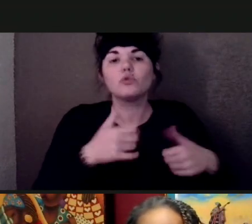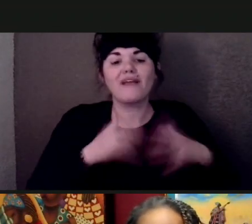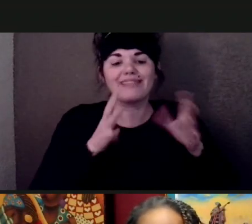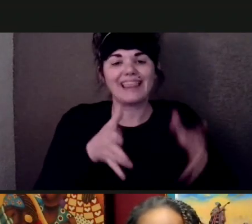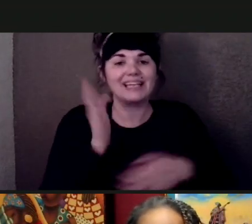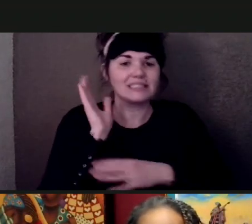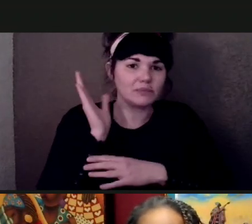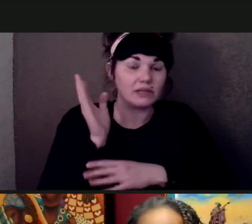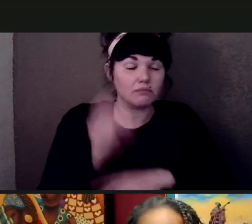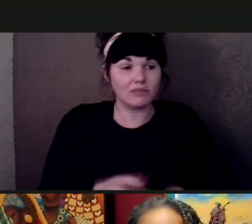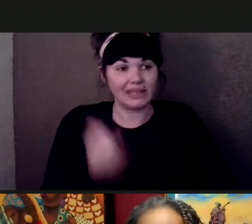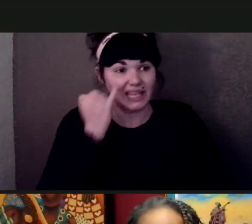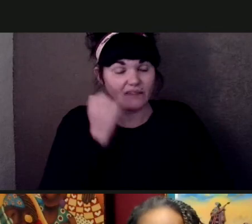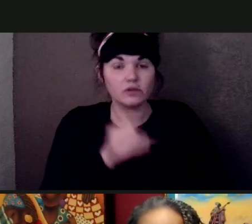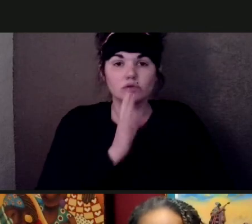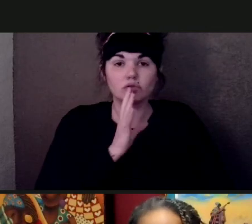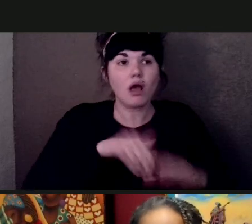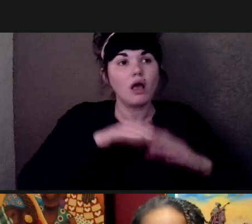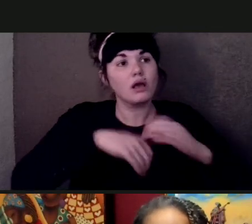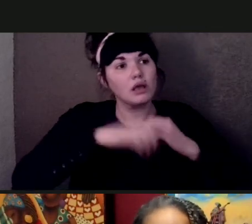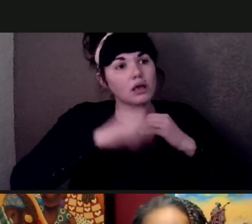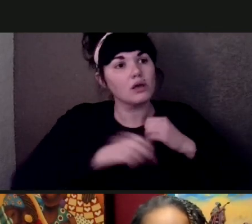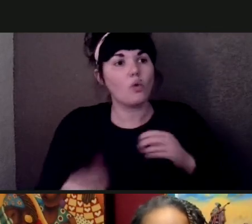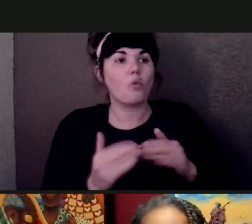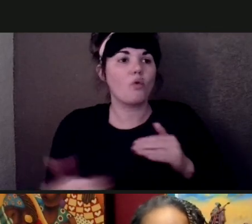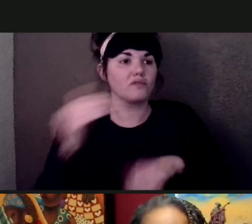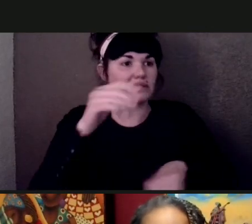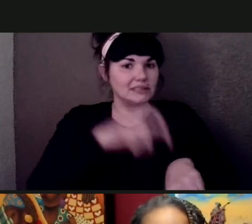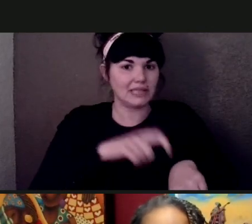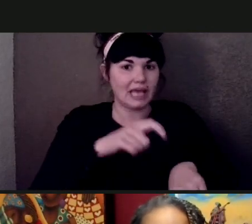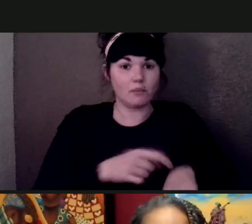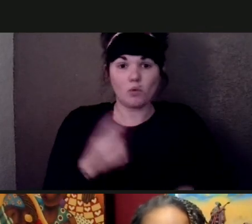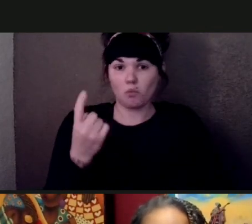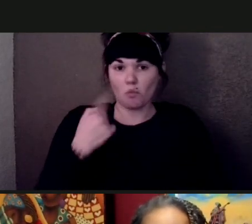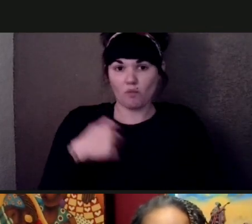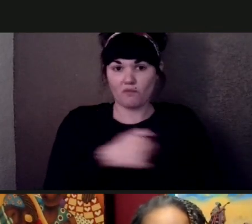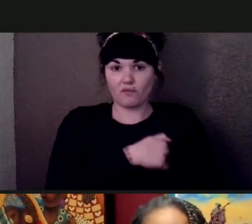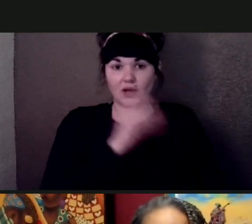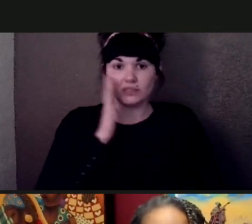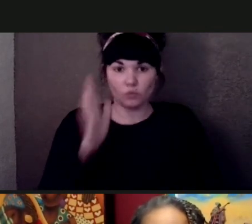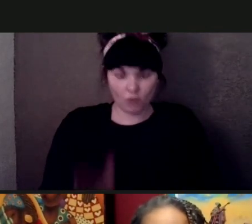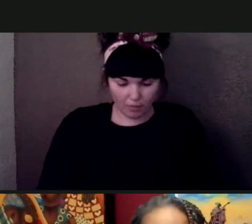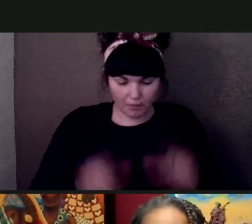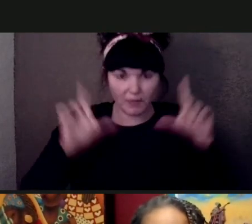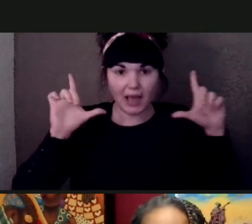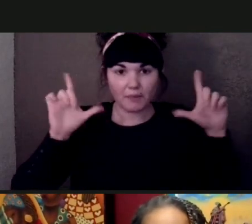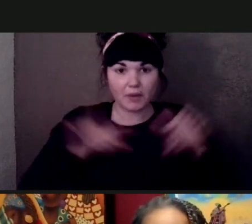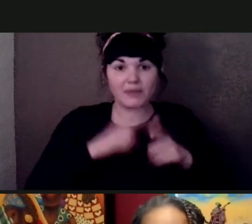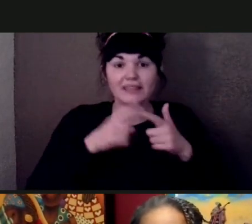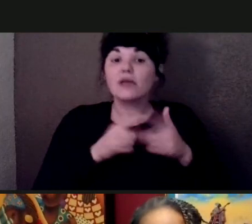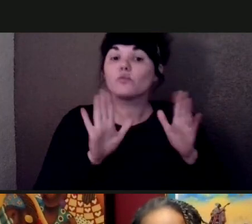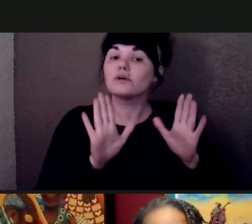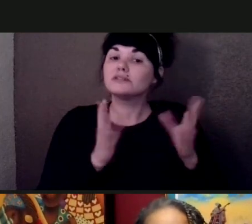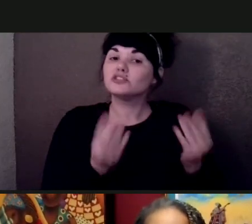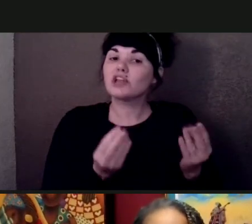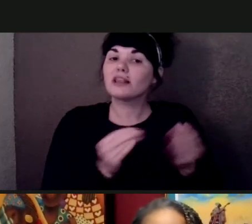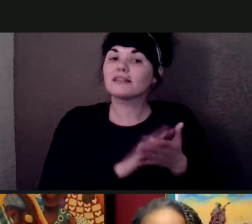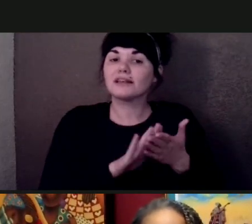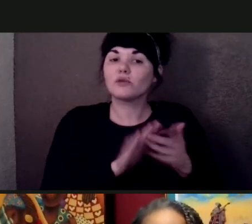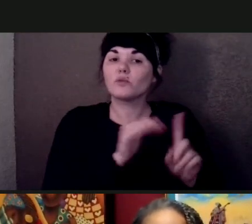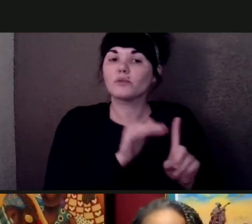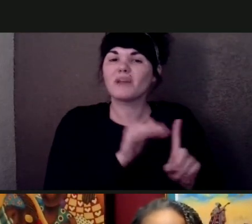myself, uh, Jametta or Rajeshri will come onto the, to the screen and gently remind you to